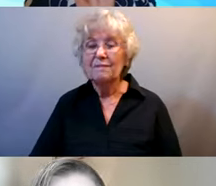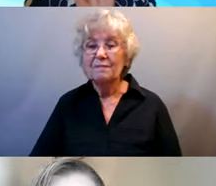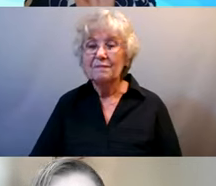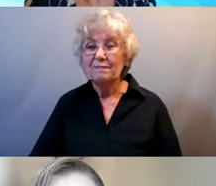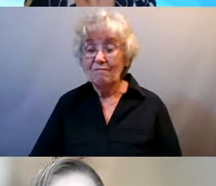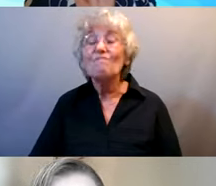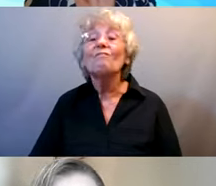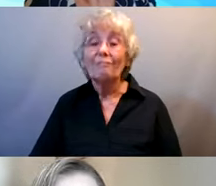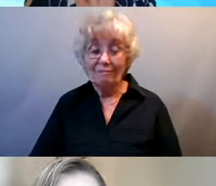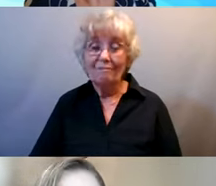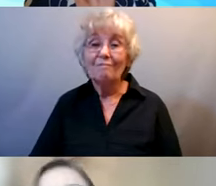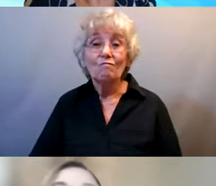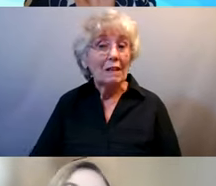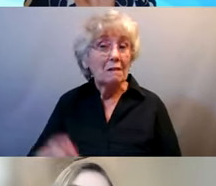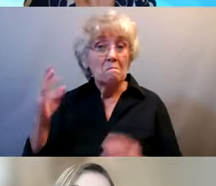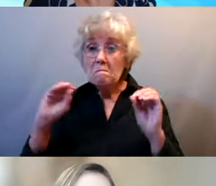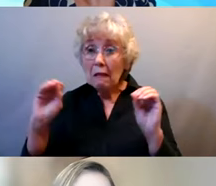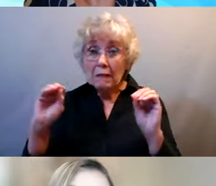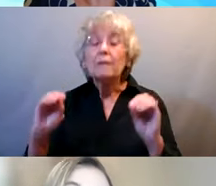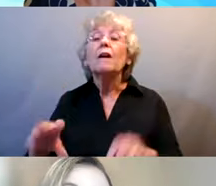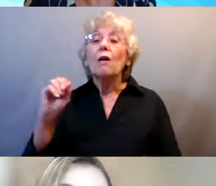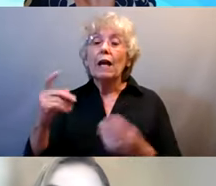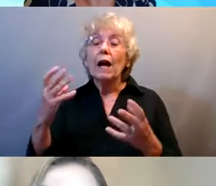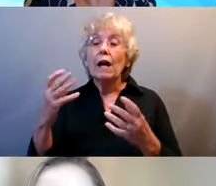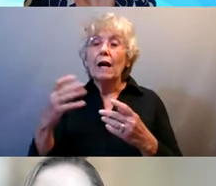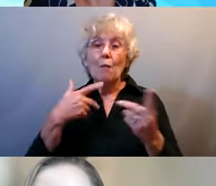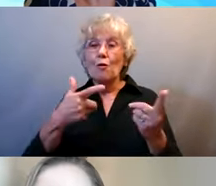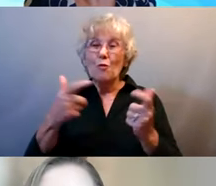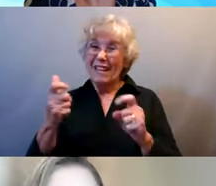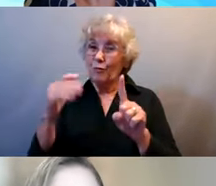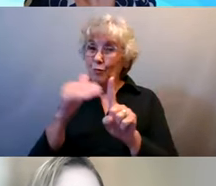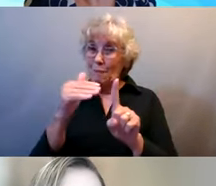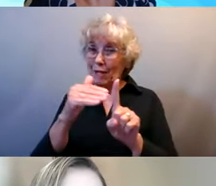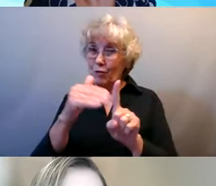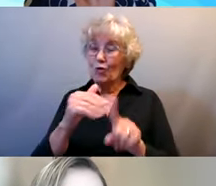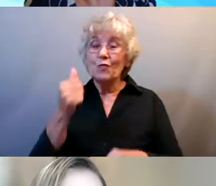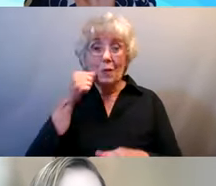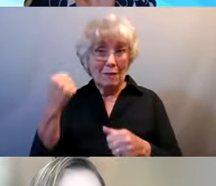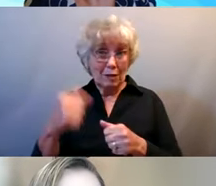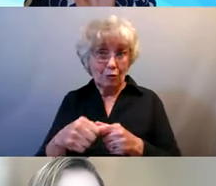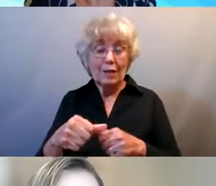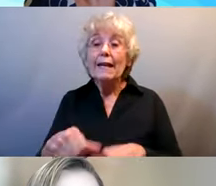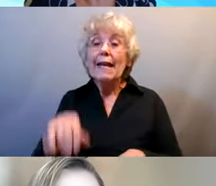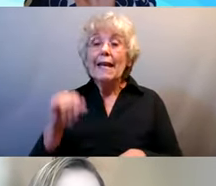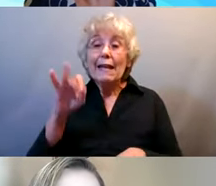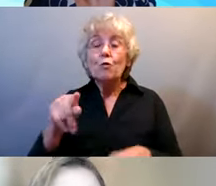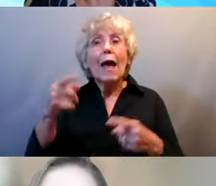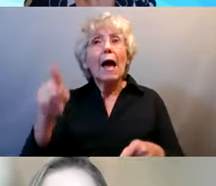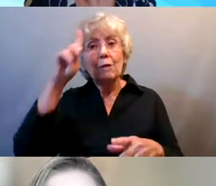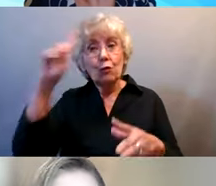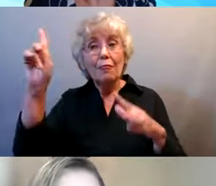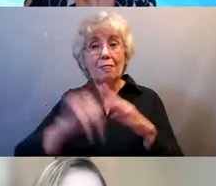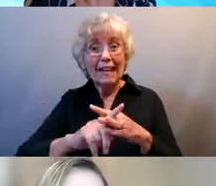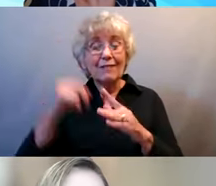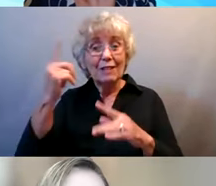All right, and seeing none, I do want to remind, do a quick reminder that if you happen to think of something right